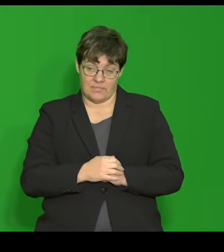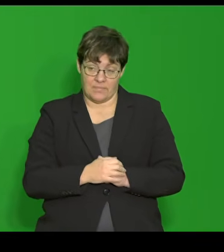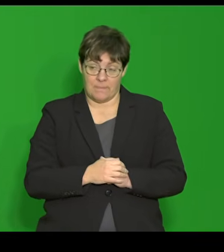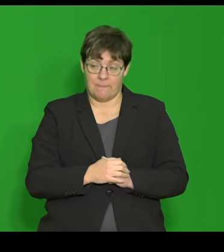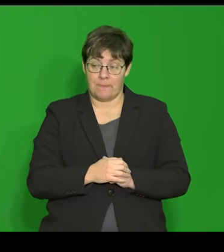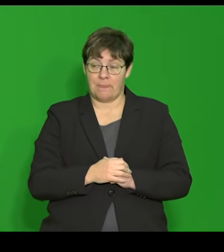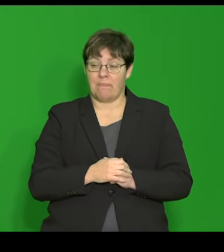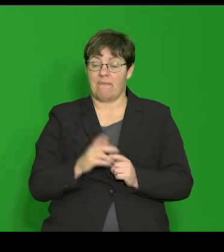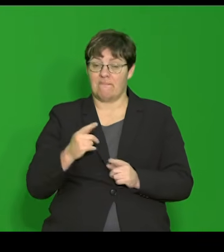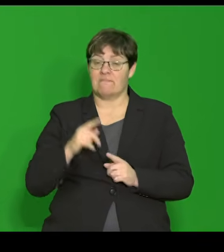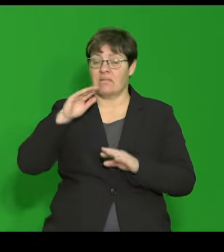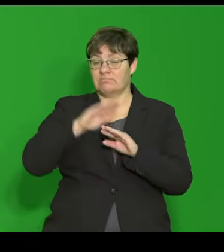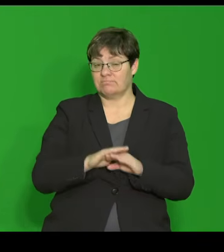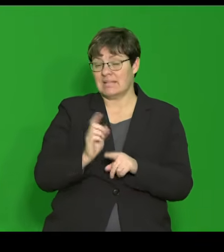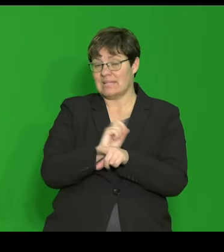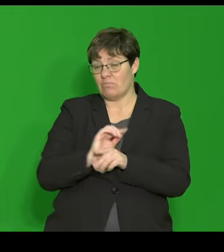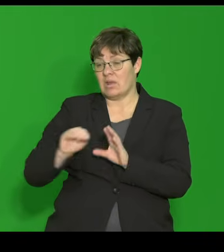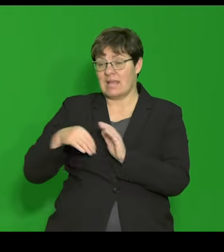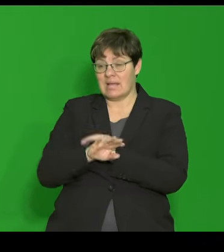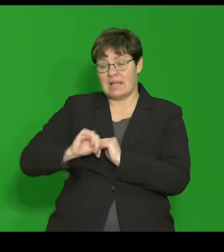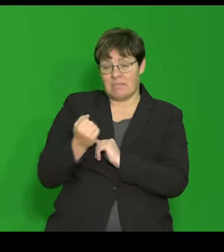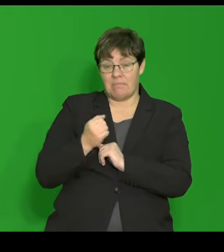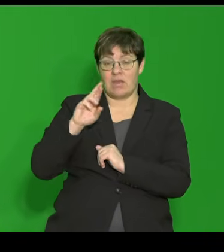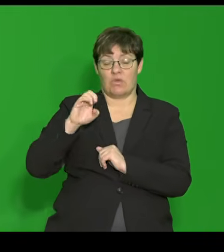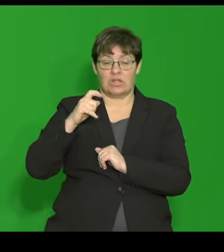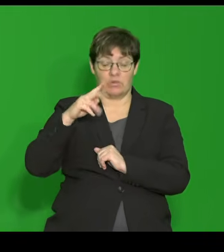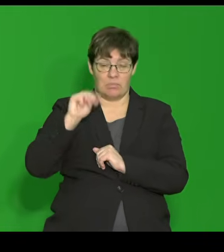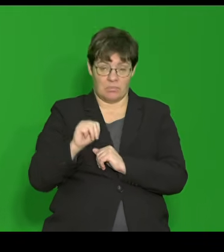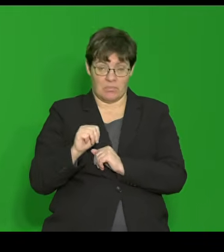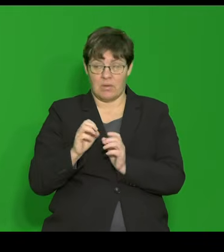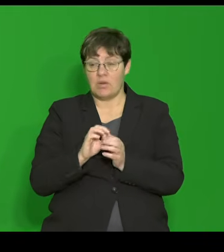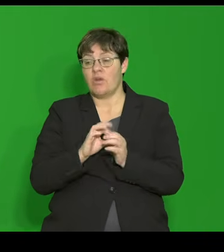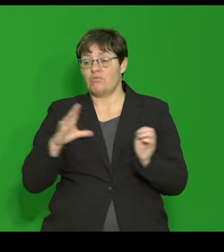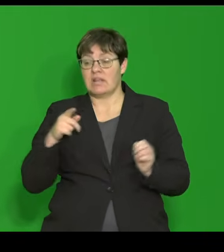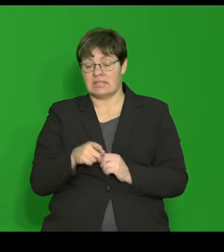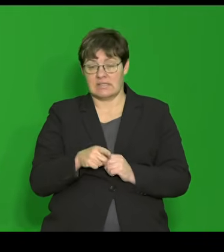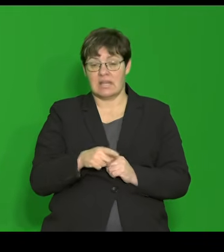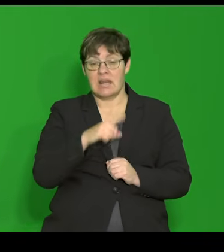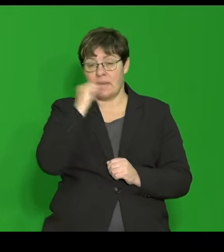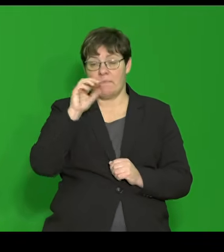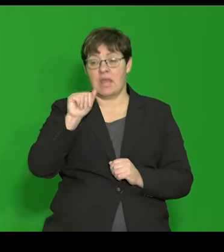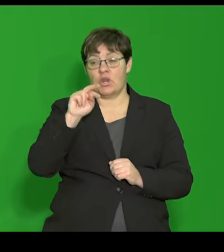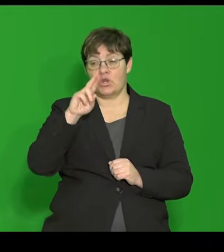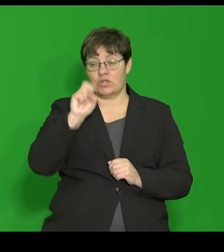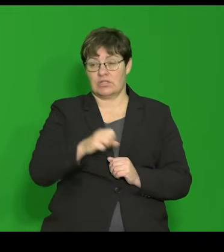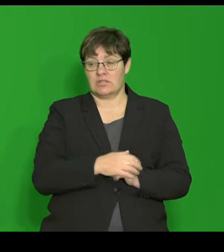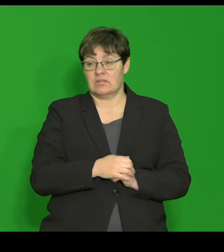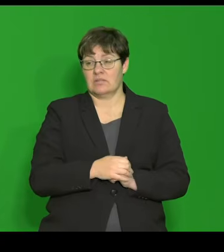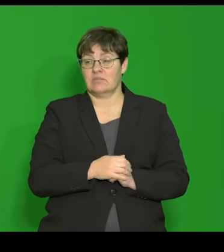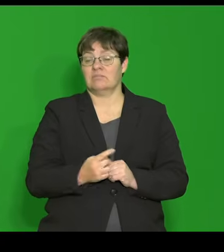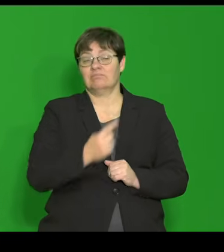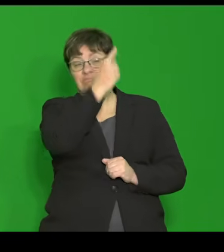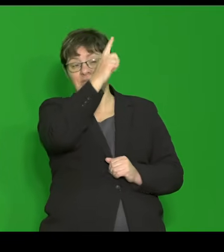be the descending colon, with finally food being temporarily stored in the rectum, where it is released through an organ called